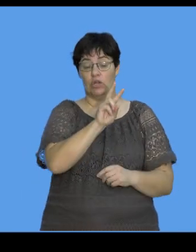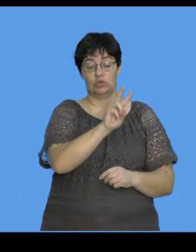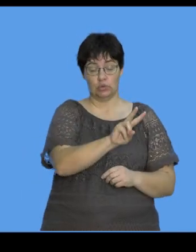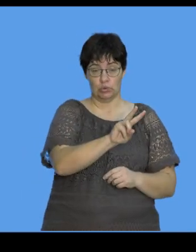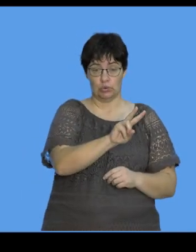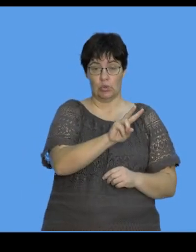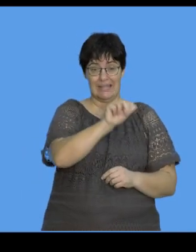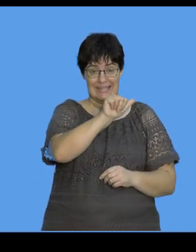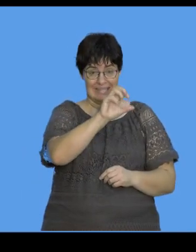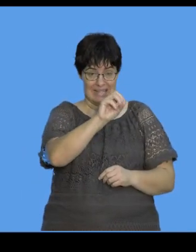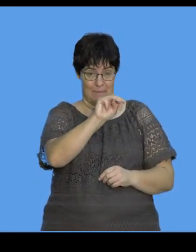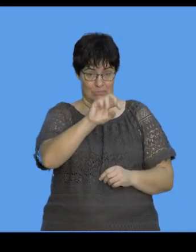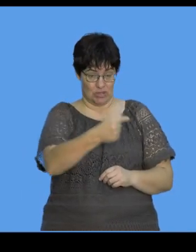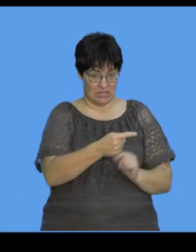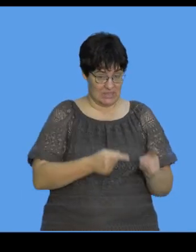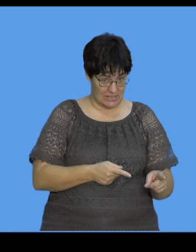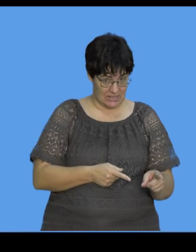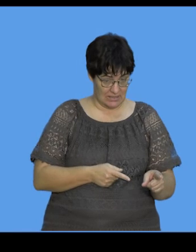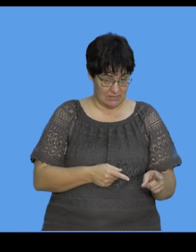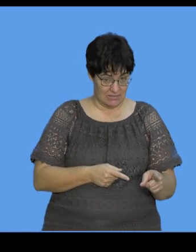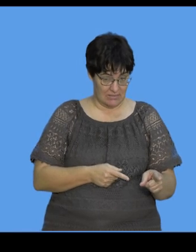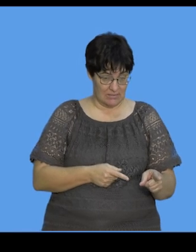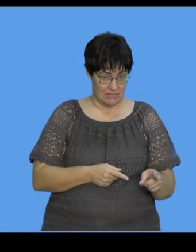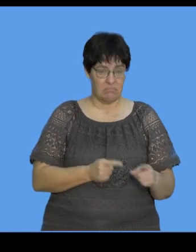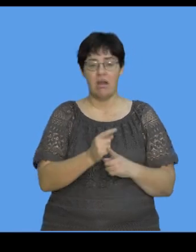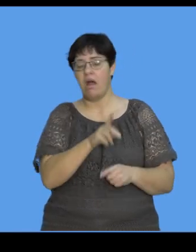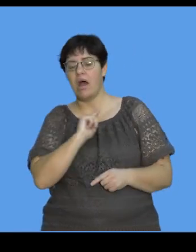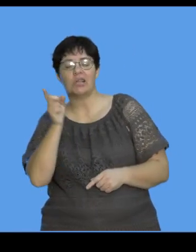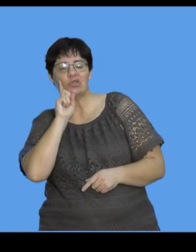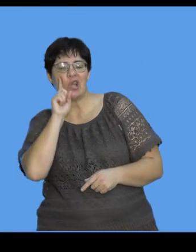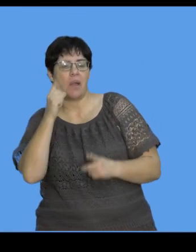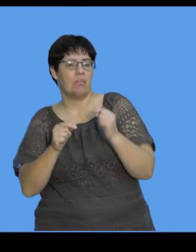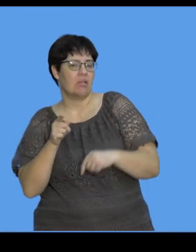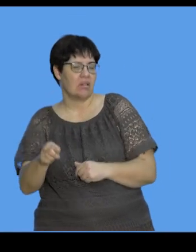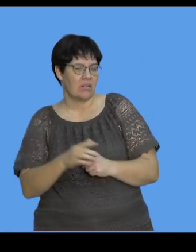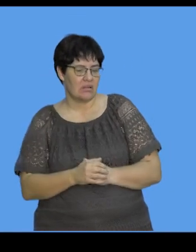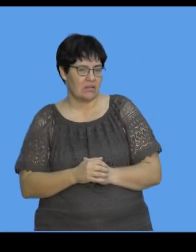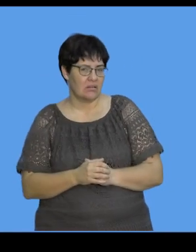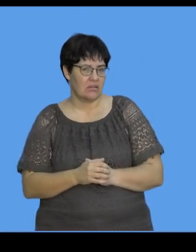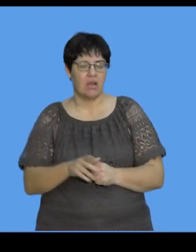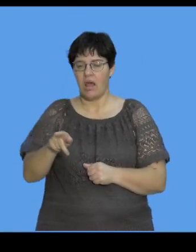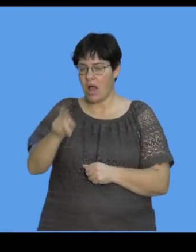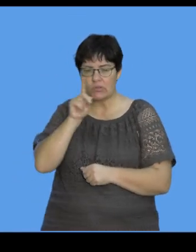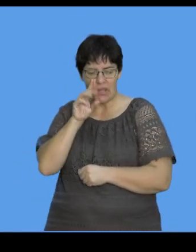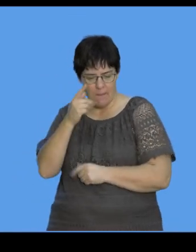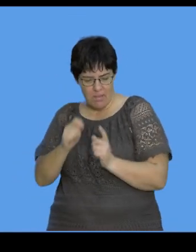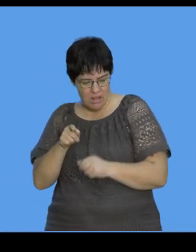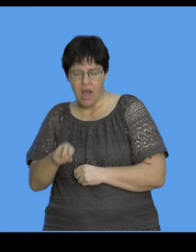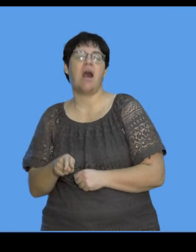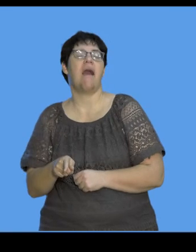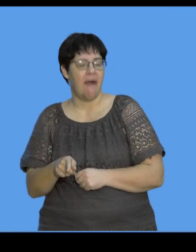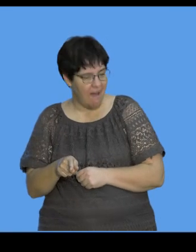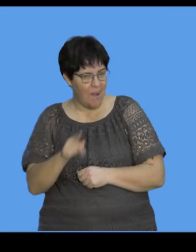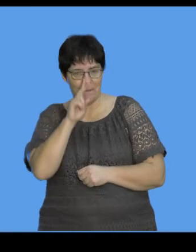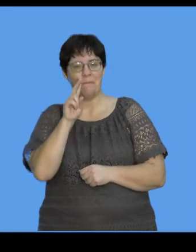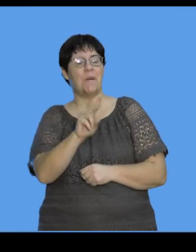260 milligrams in my oats. All right, let's go and check my milk. So I go and check my milk, and here I